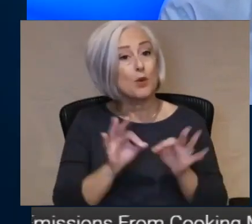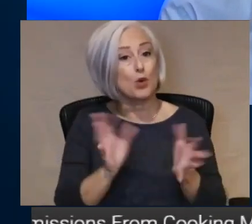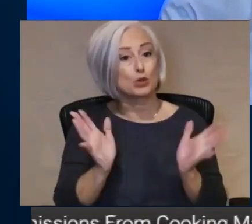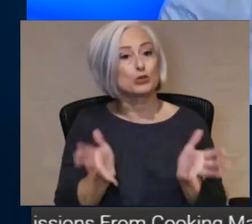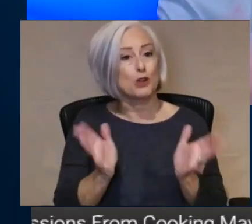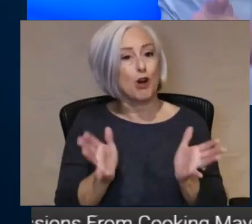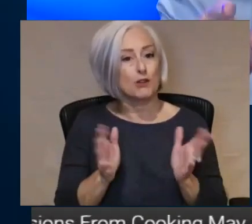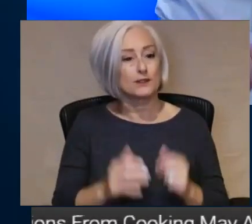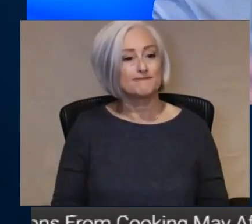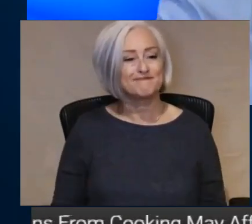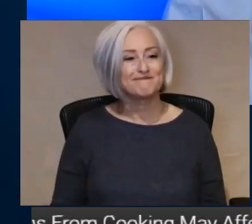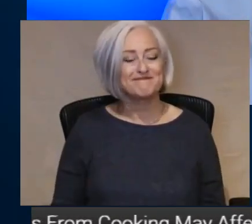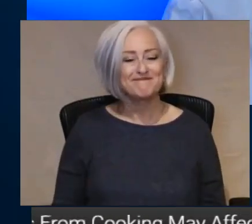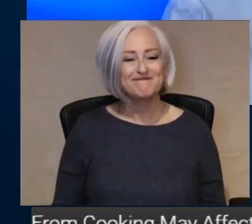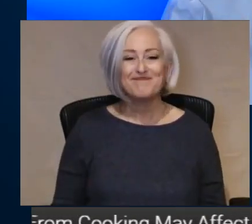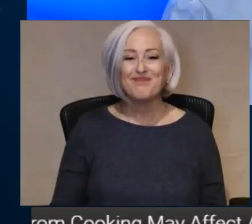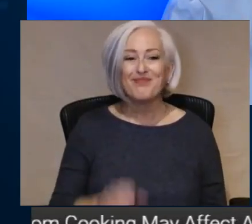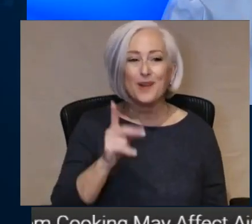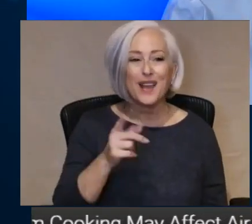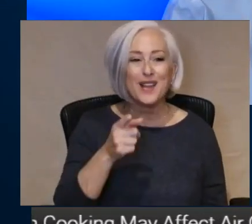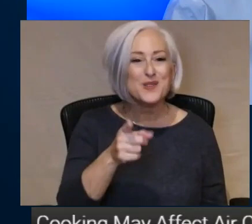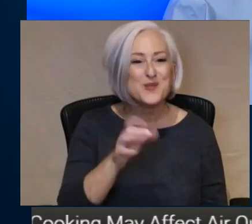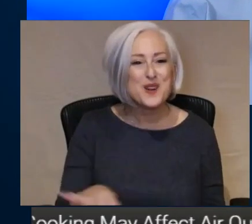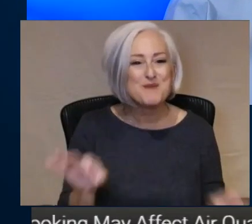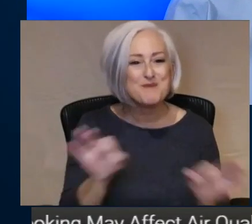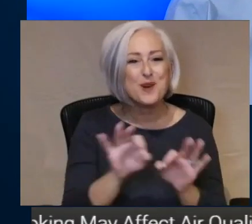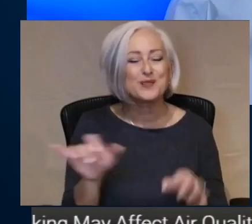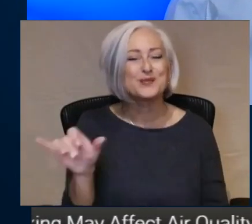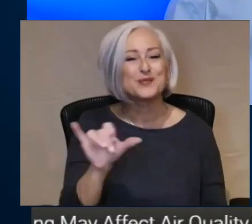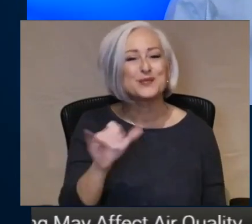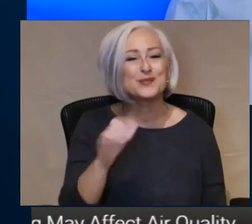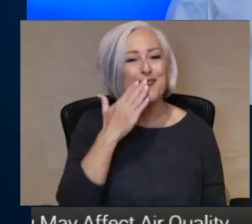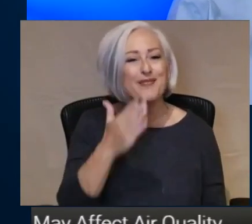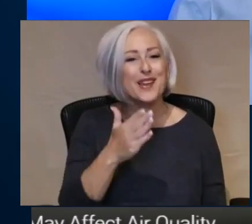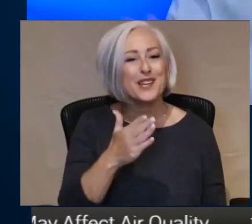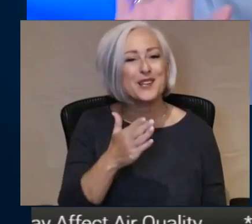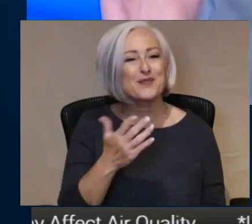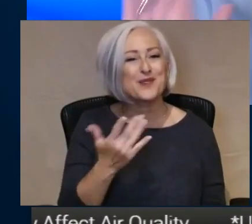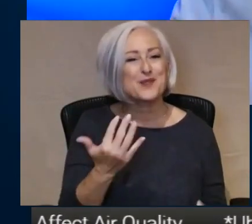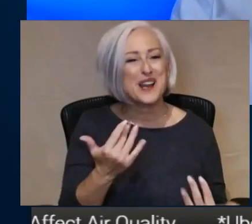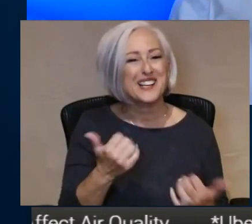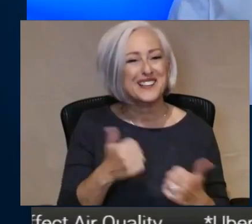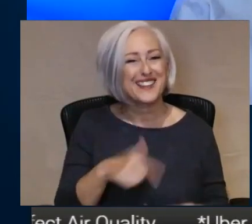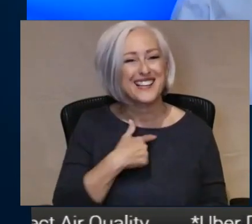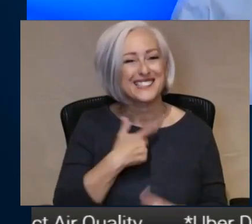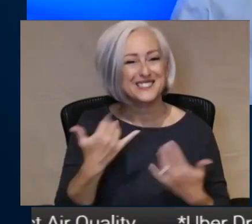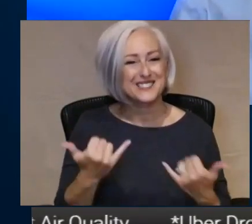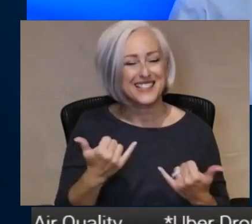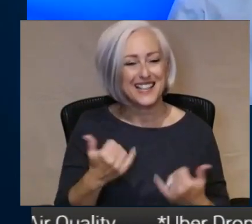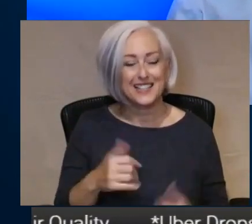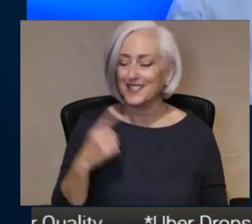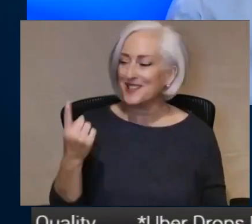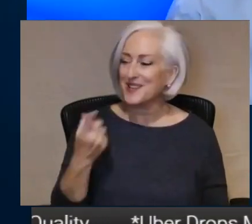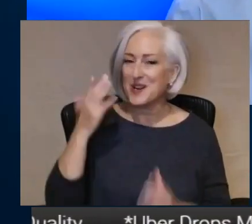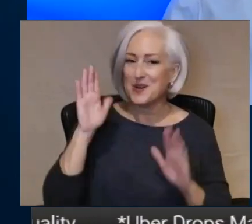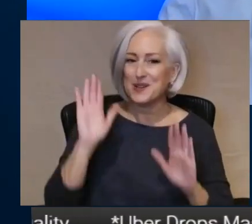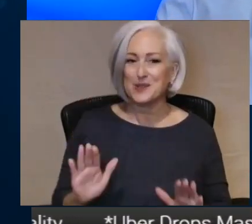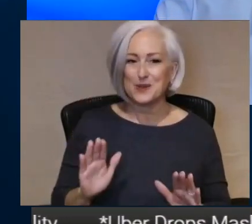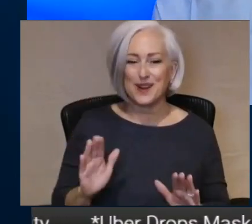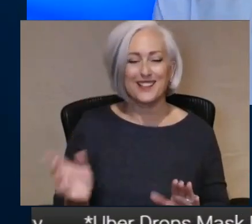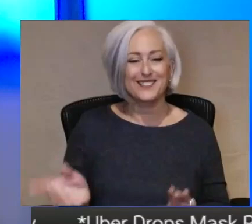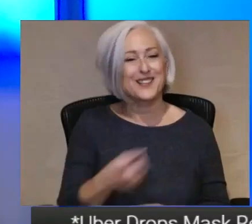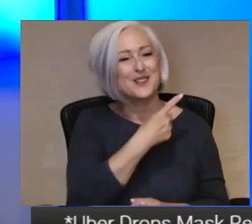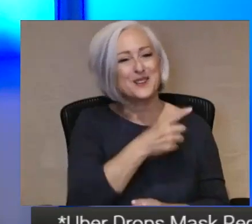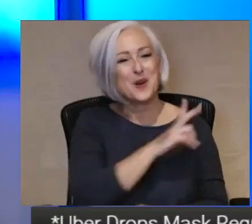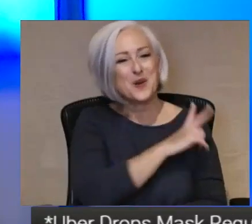Yeah. All right. You are important, too. Thank you so much for sticking out with us. All right? Oh, sure. It's always great. Go help your patient. Thanks. All right, thanks.